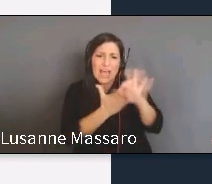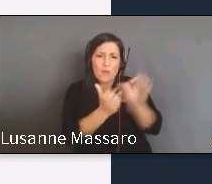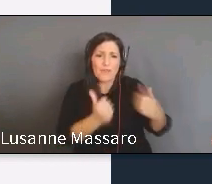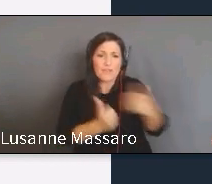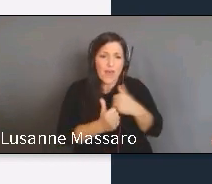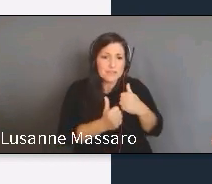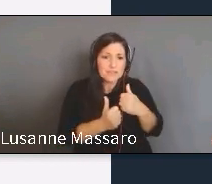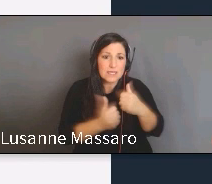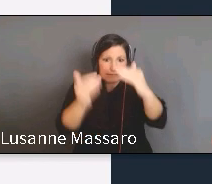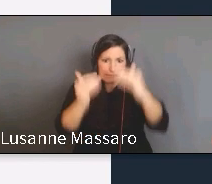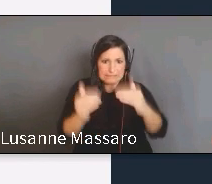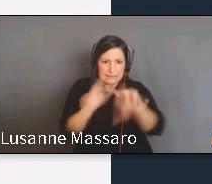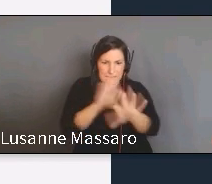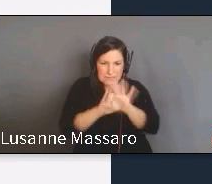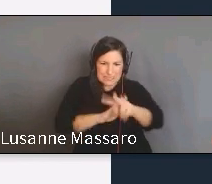to